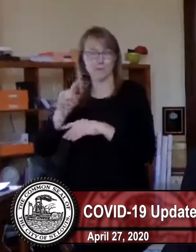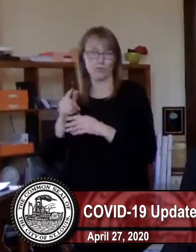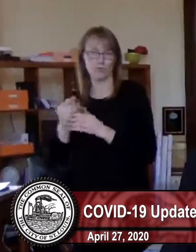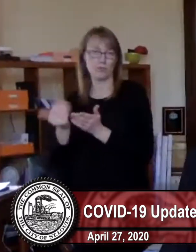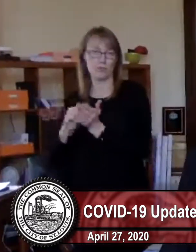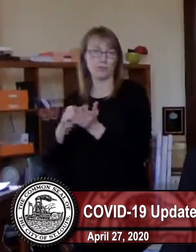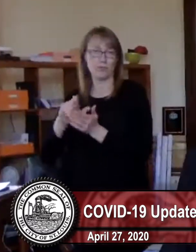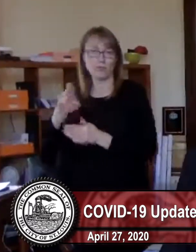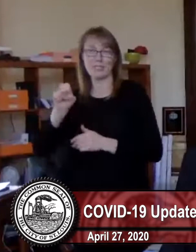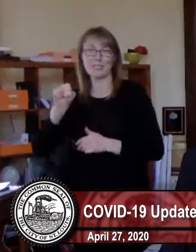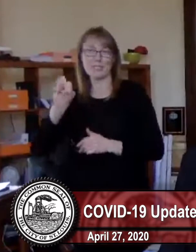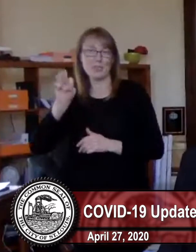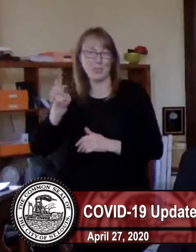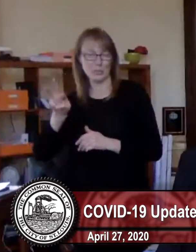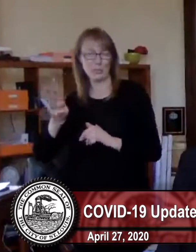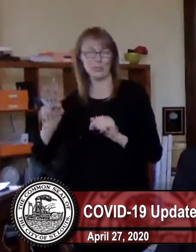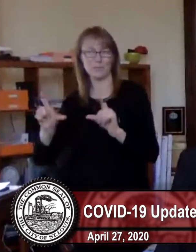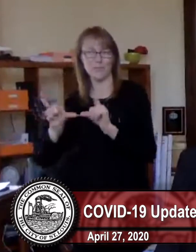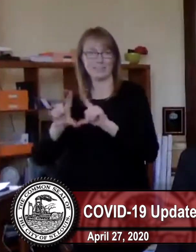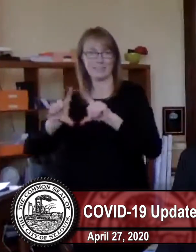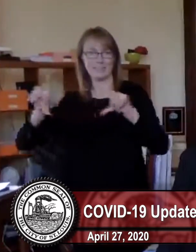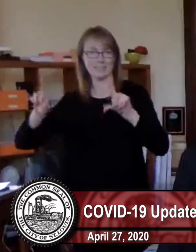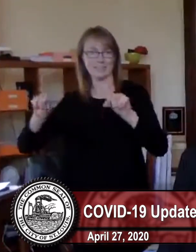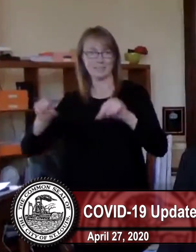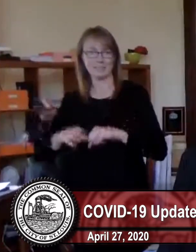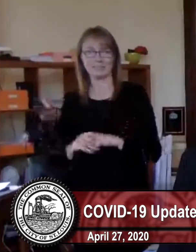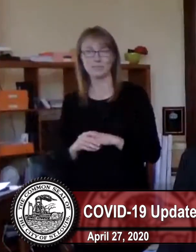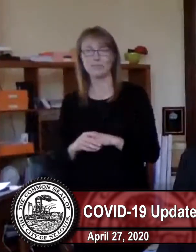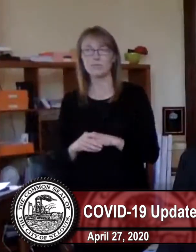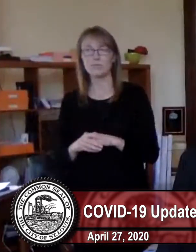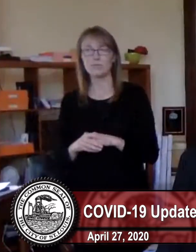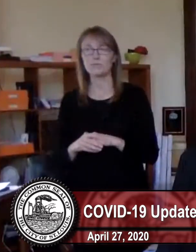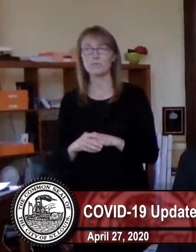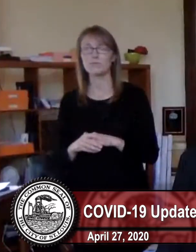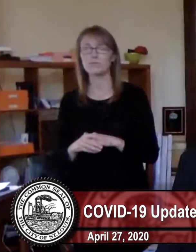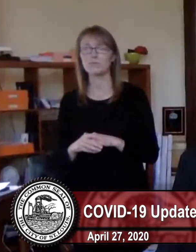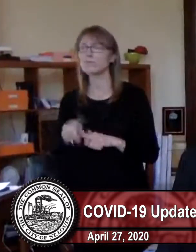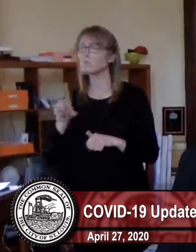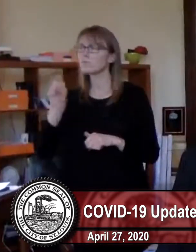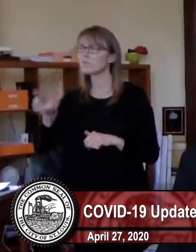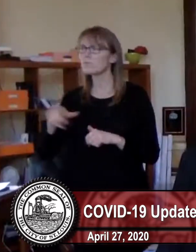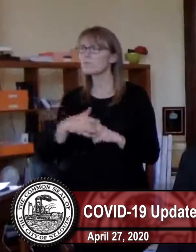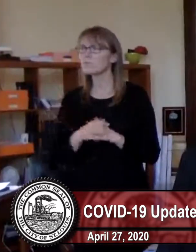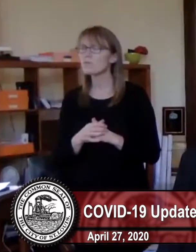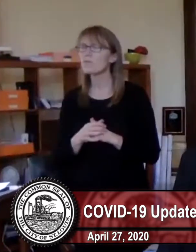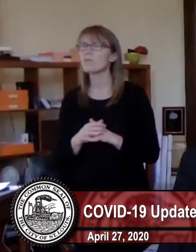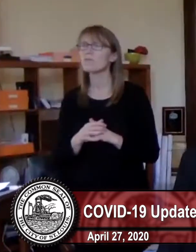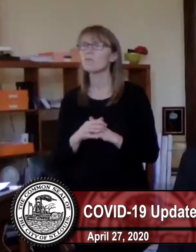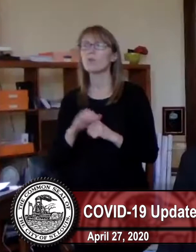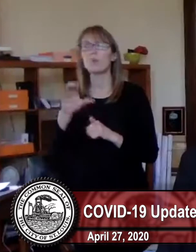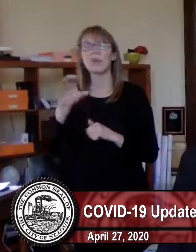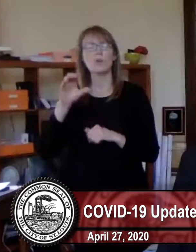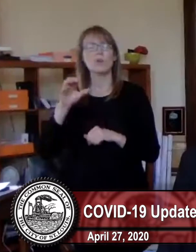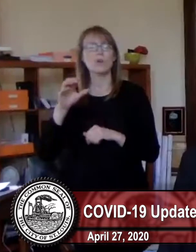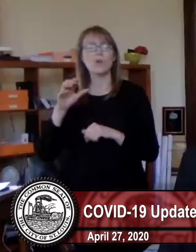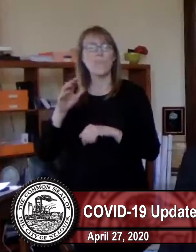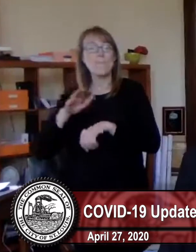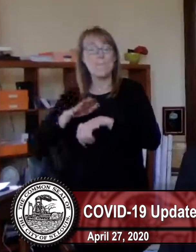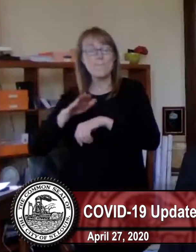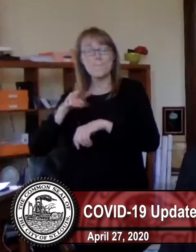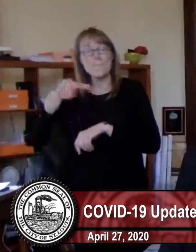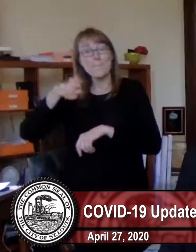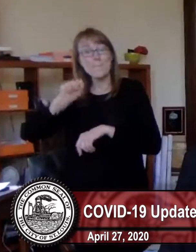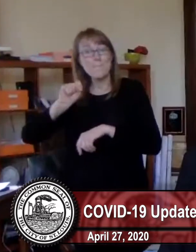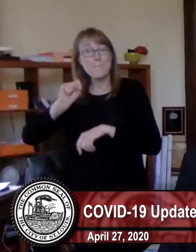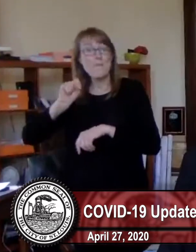renewed. Places for pets like groomers and pet salons, those are not open right now,